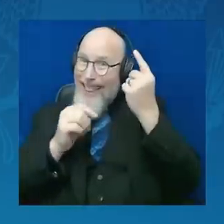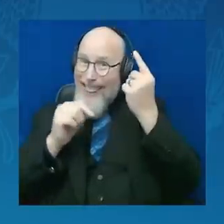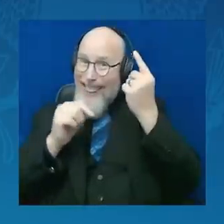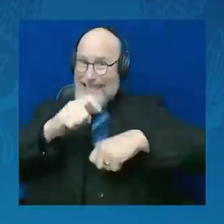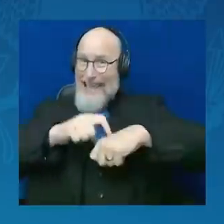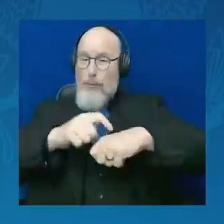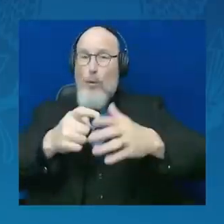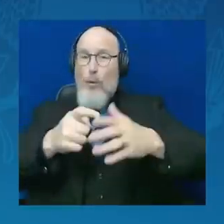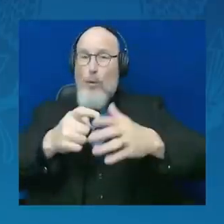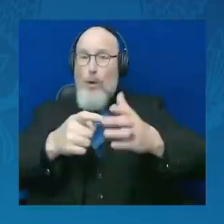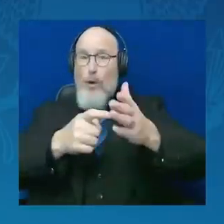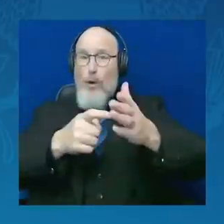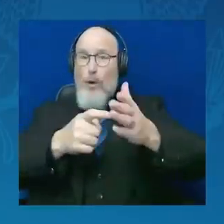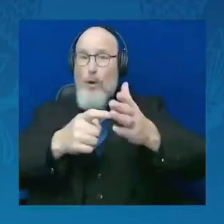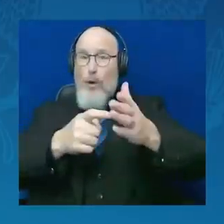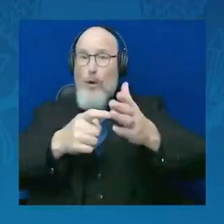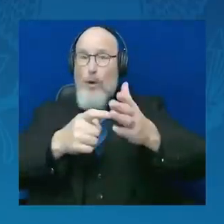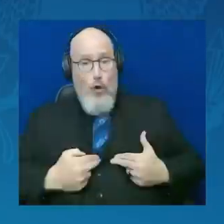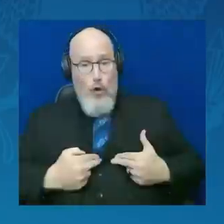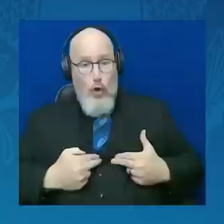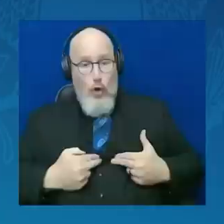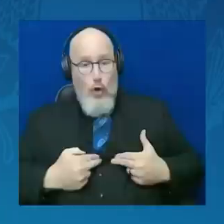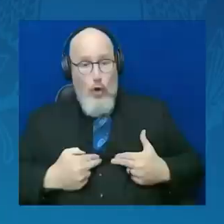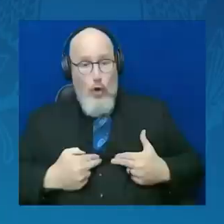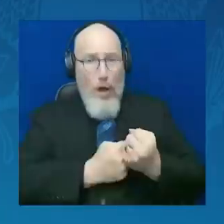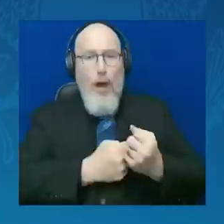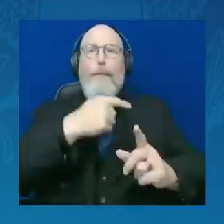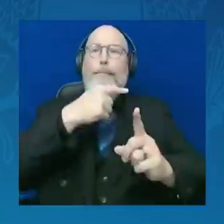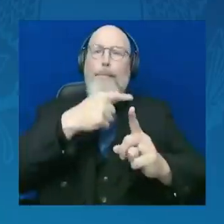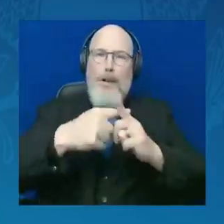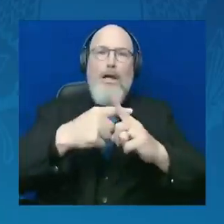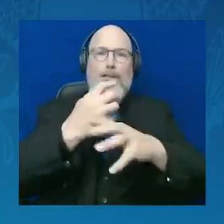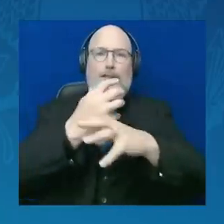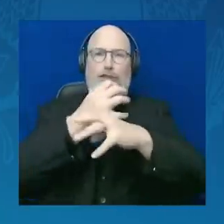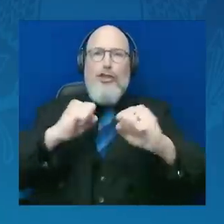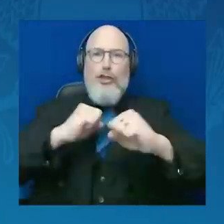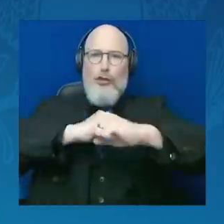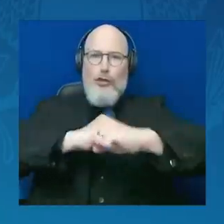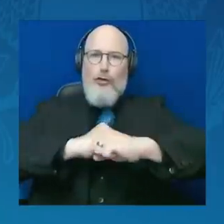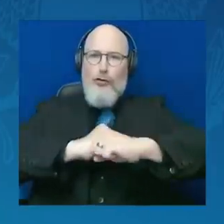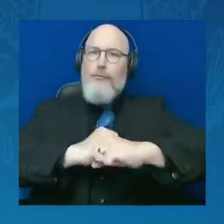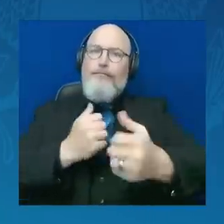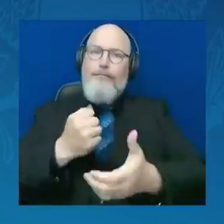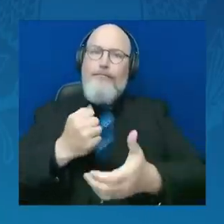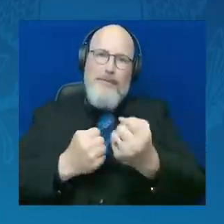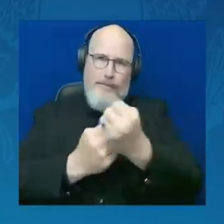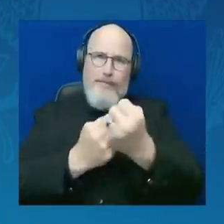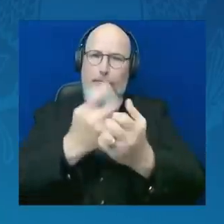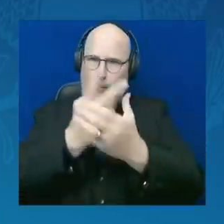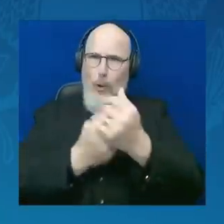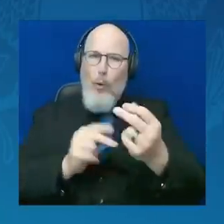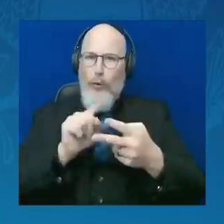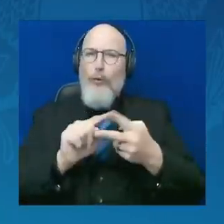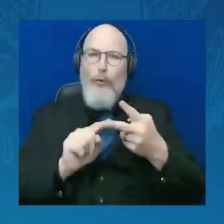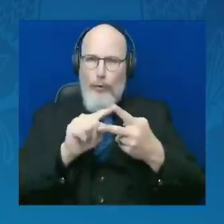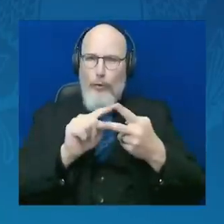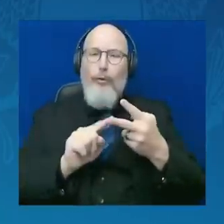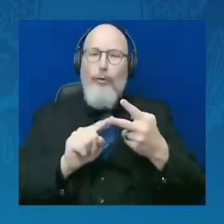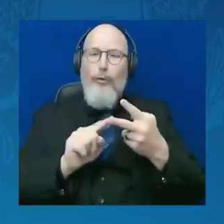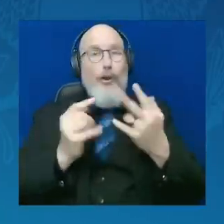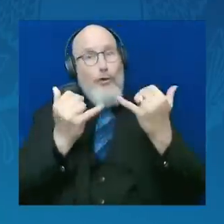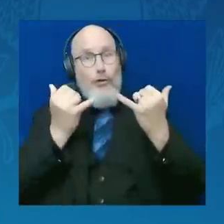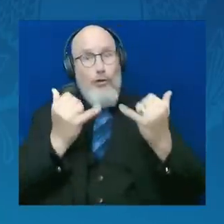response as well as security assistance. And today, I'm also pleased to say that we